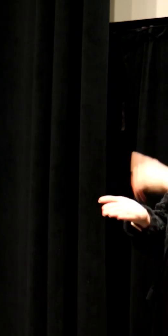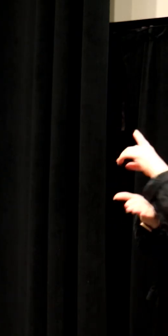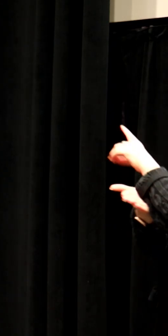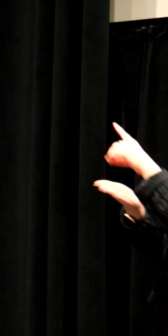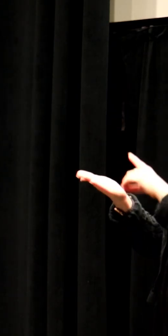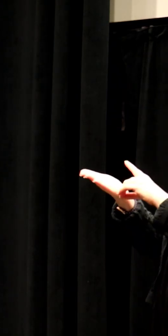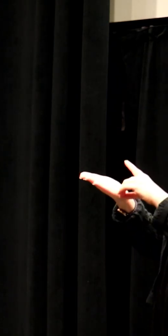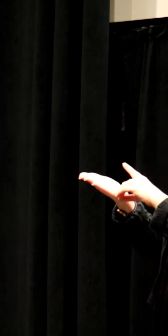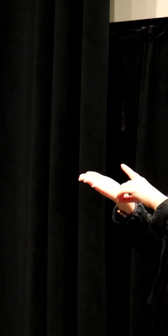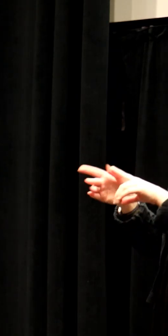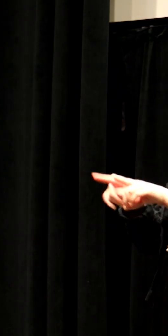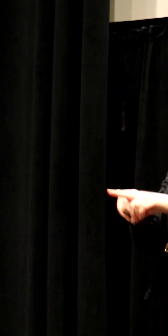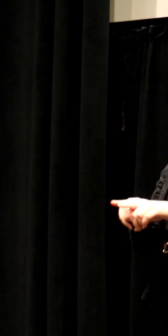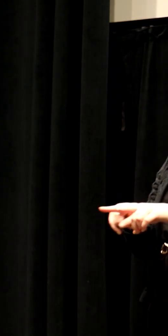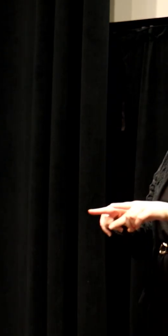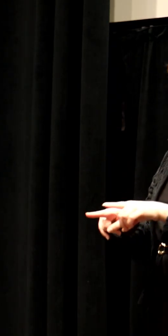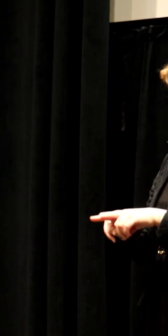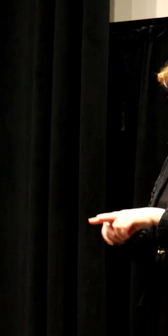how to